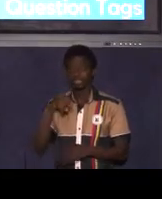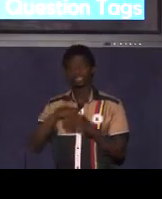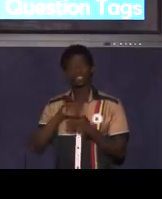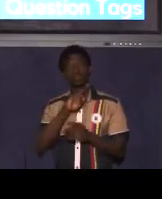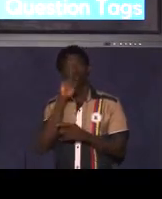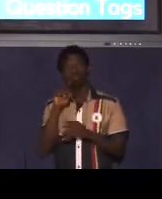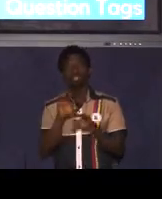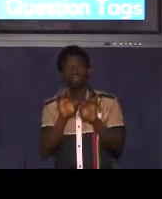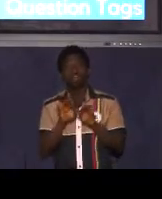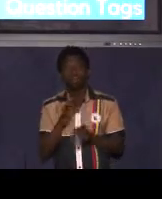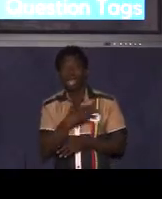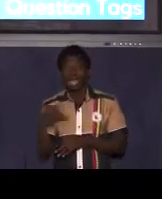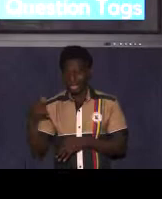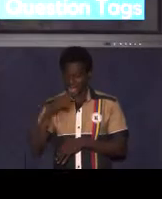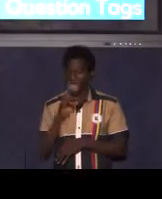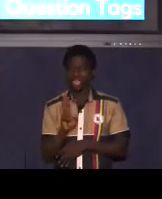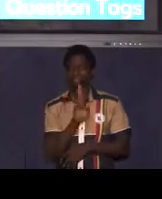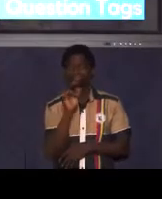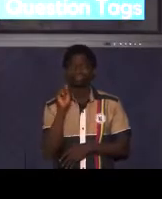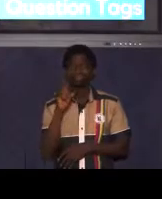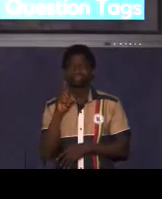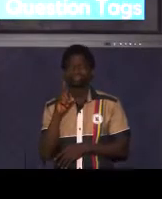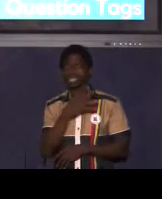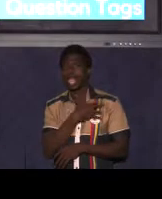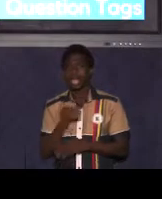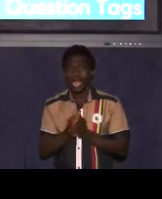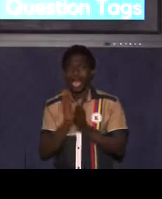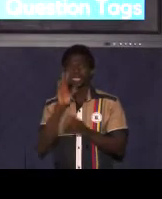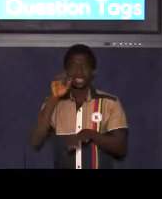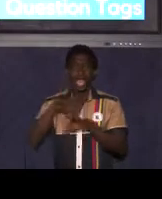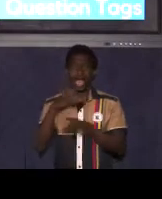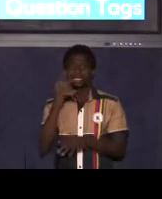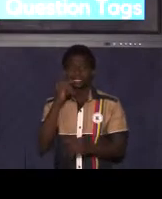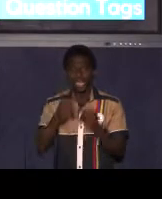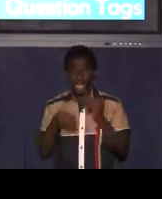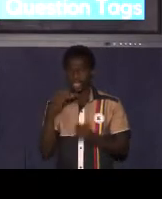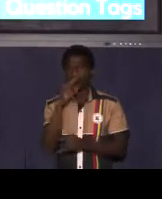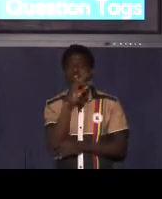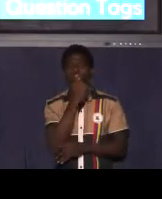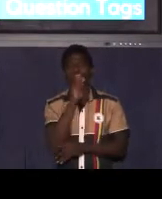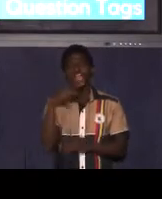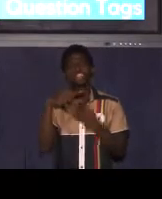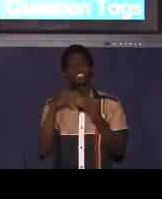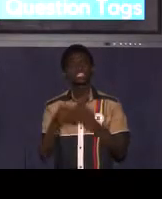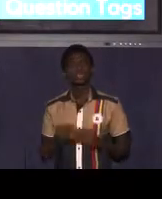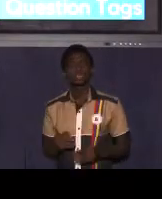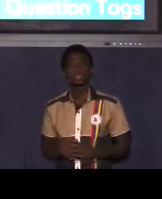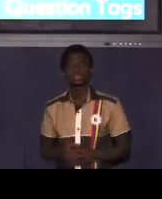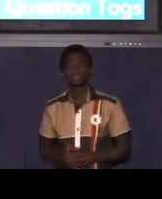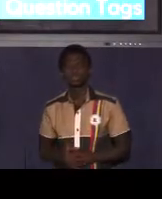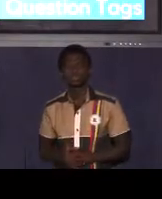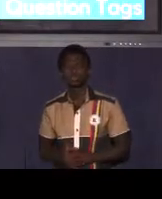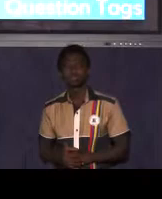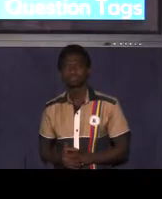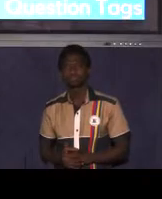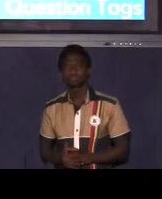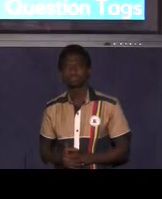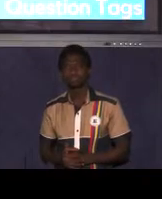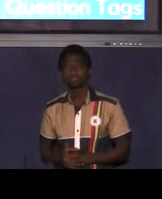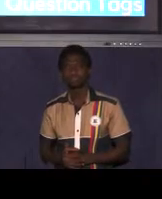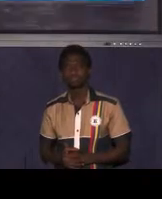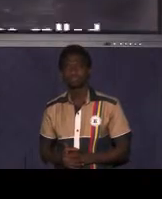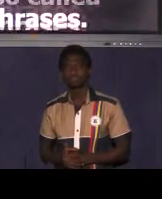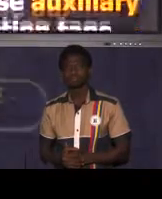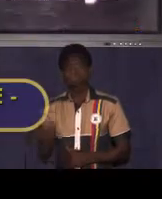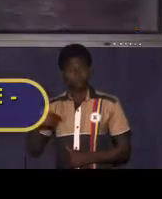phrases in question forms, and they are asked at the end of statements.